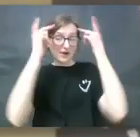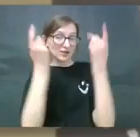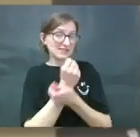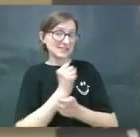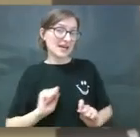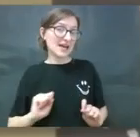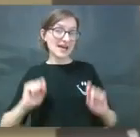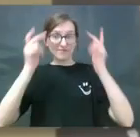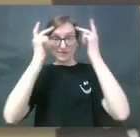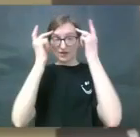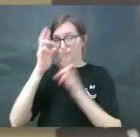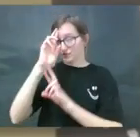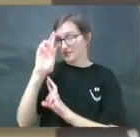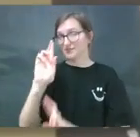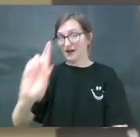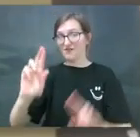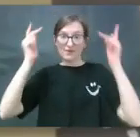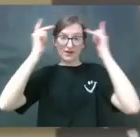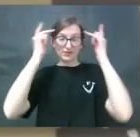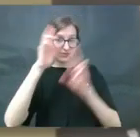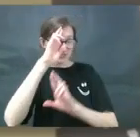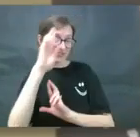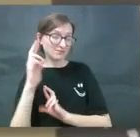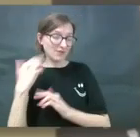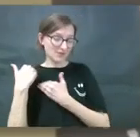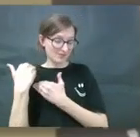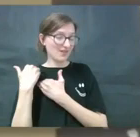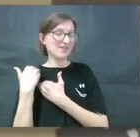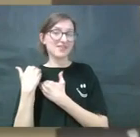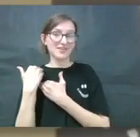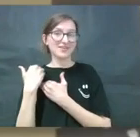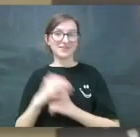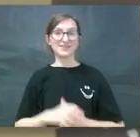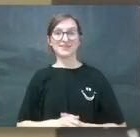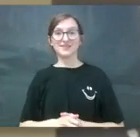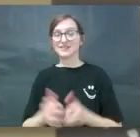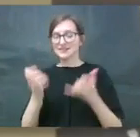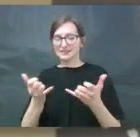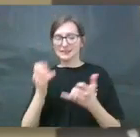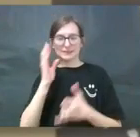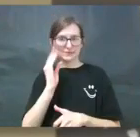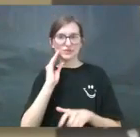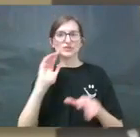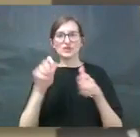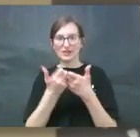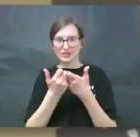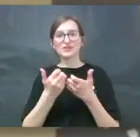safe. Packers are respectful. Packers are responsible. Today I may face some